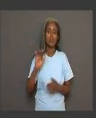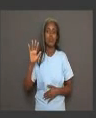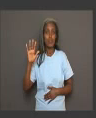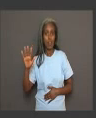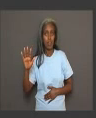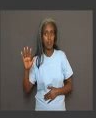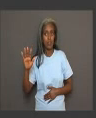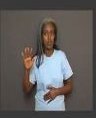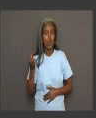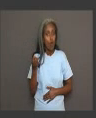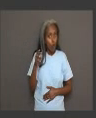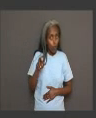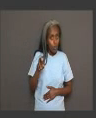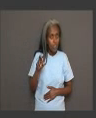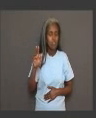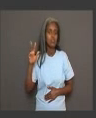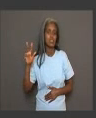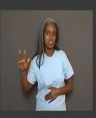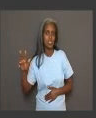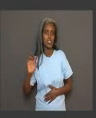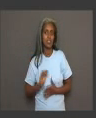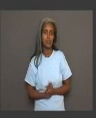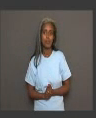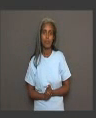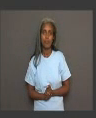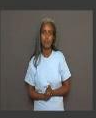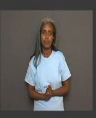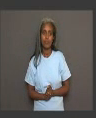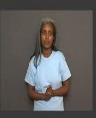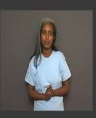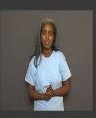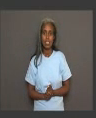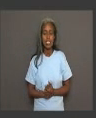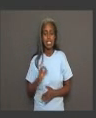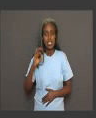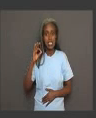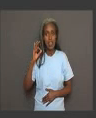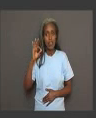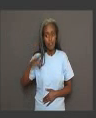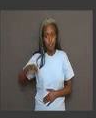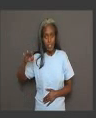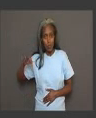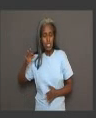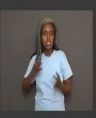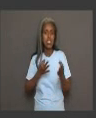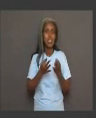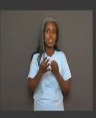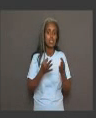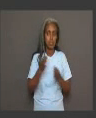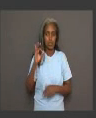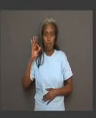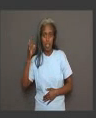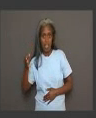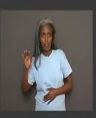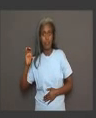18.5, or 3. The frequency expressed by F